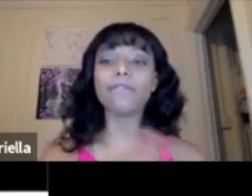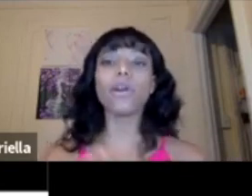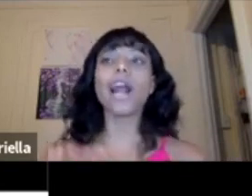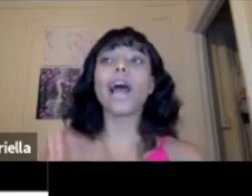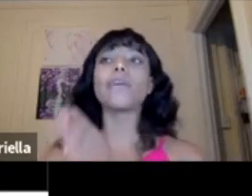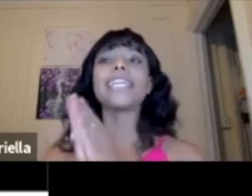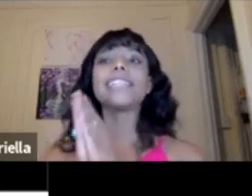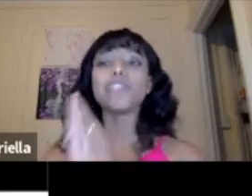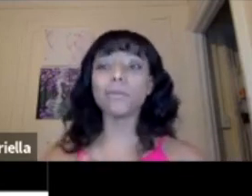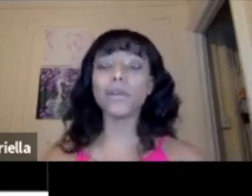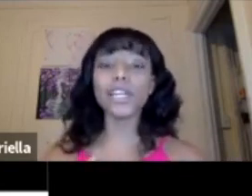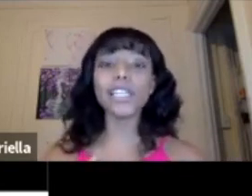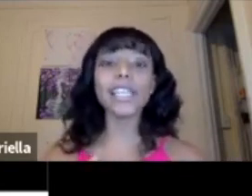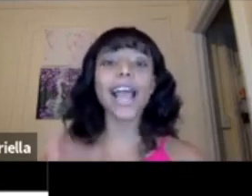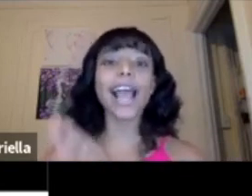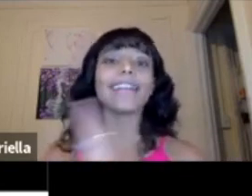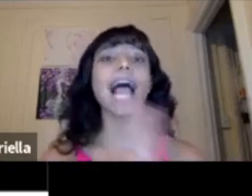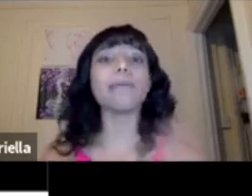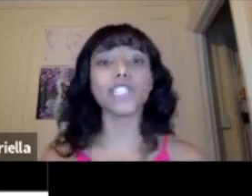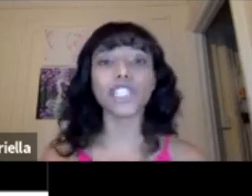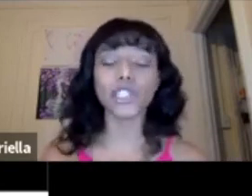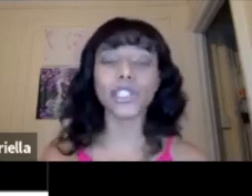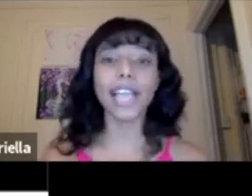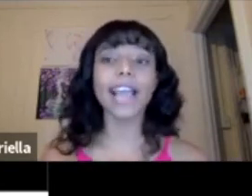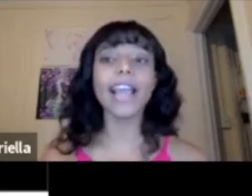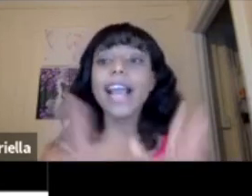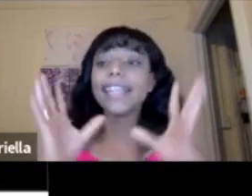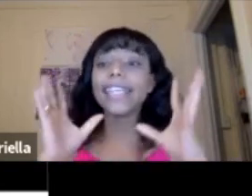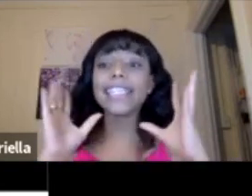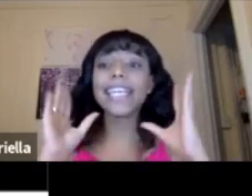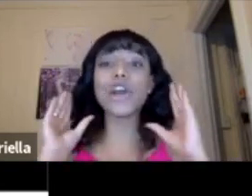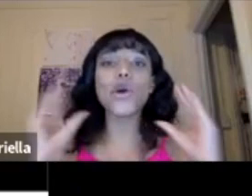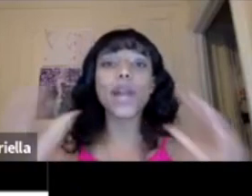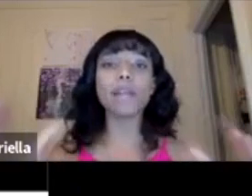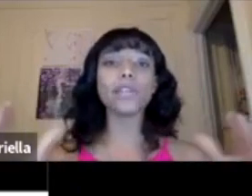paying for our interpreters and captioners today.